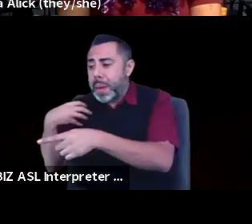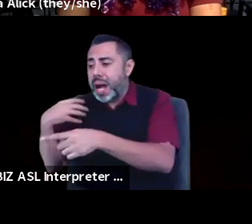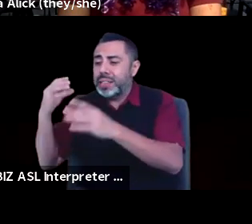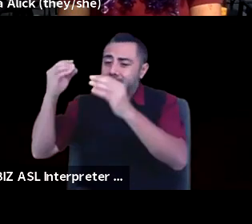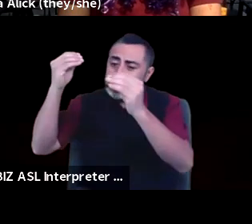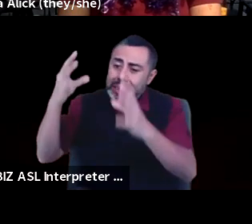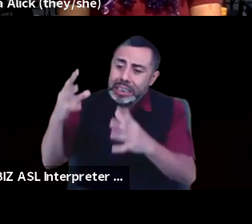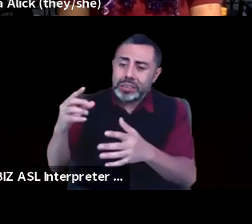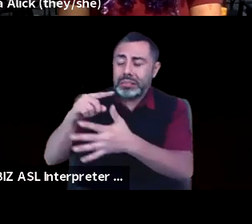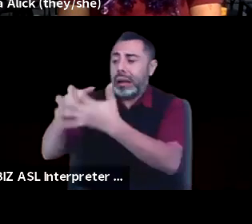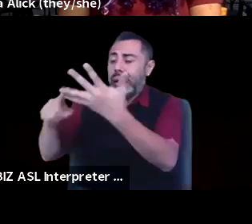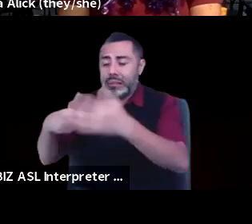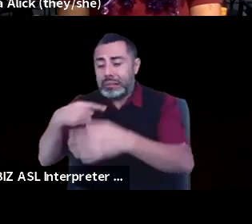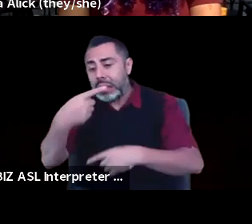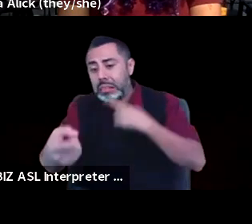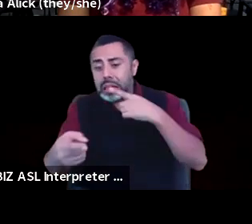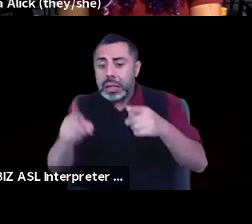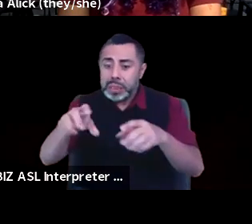produce at this time.